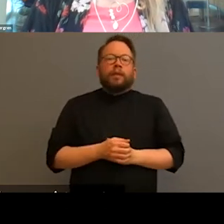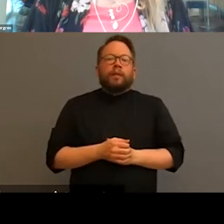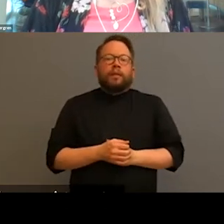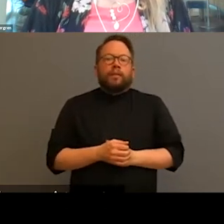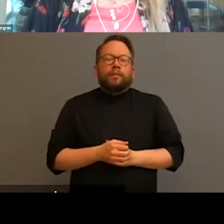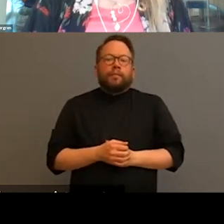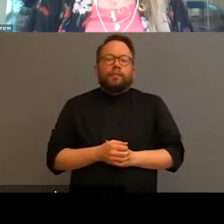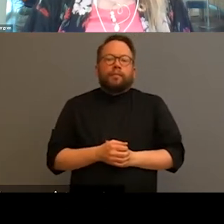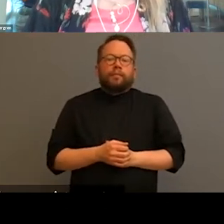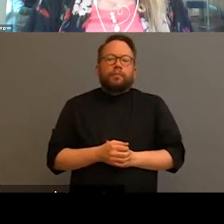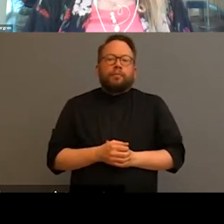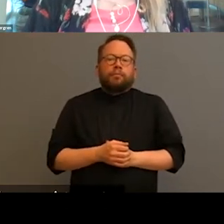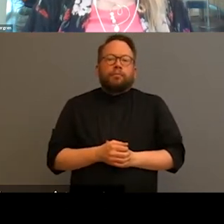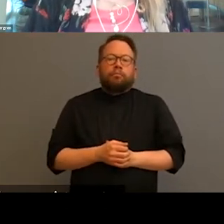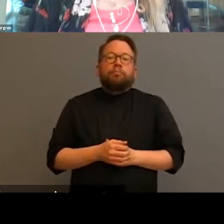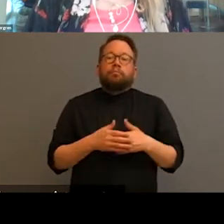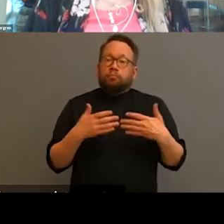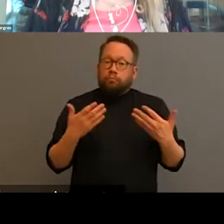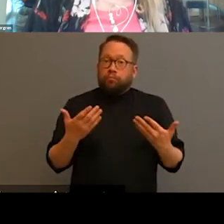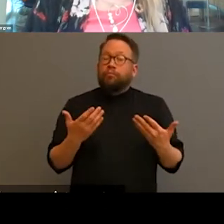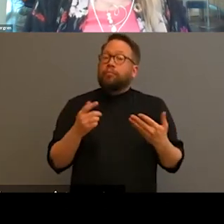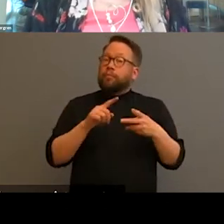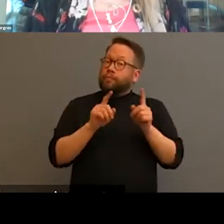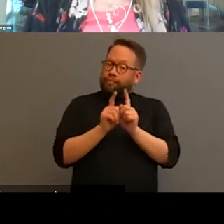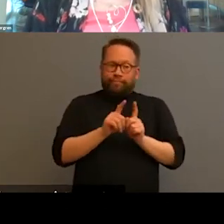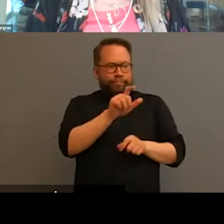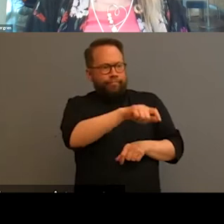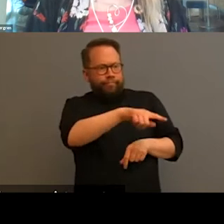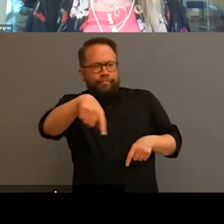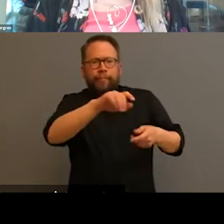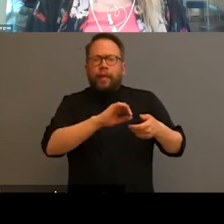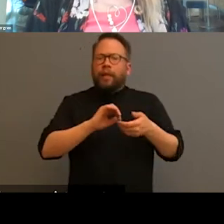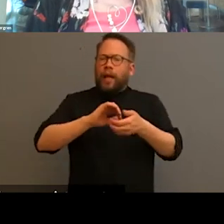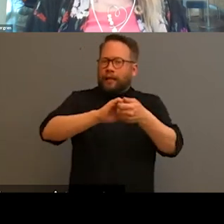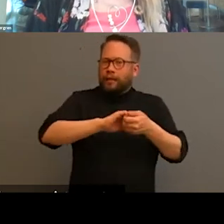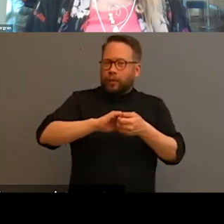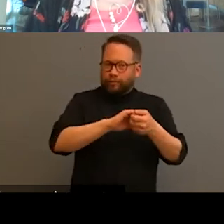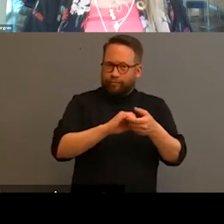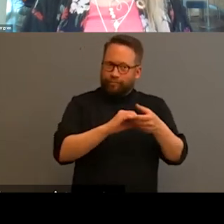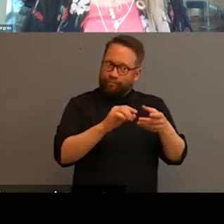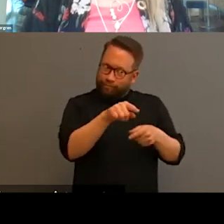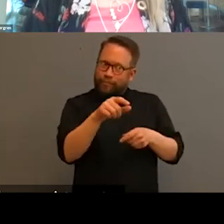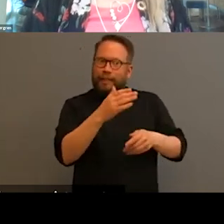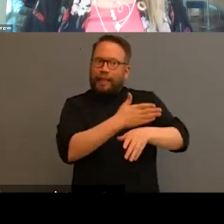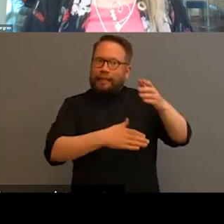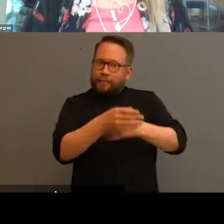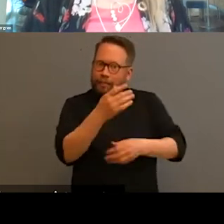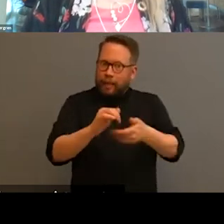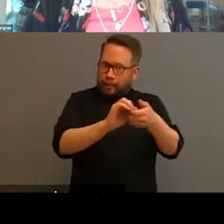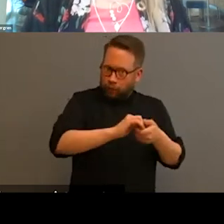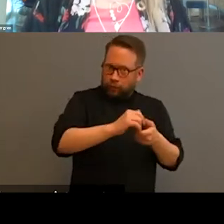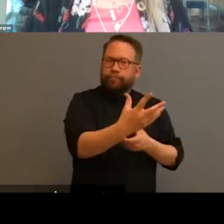They are disability organizations, the whole disability movement of Sweden, civil